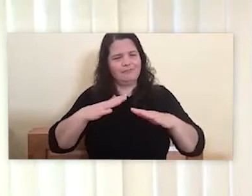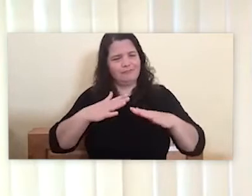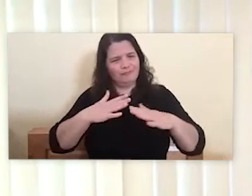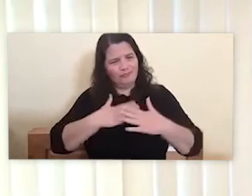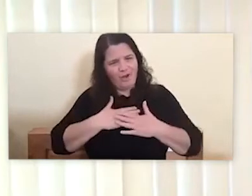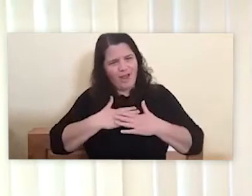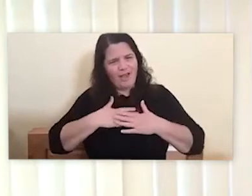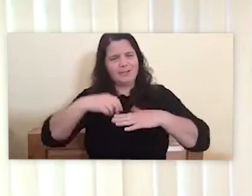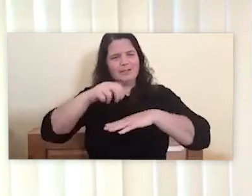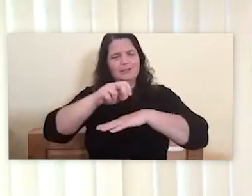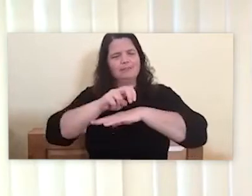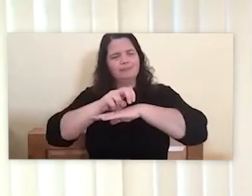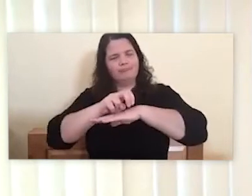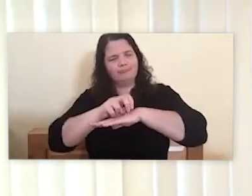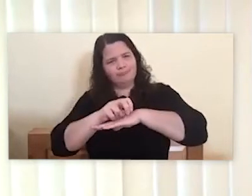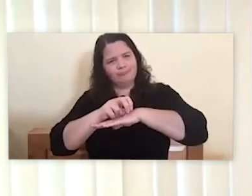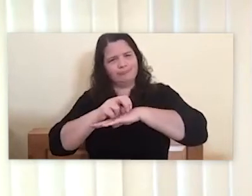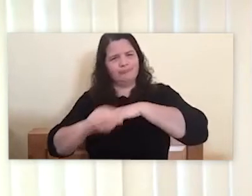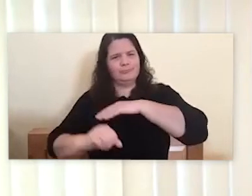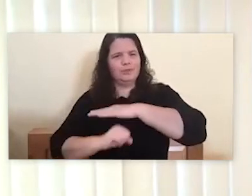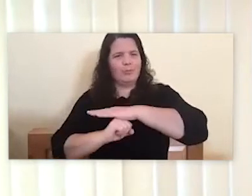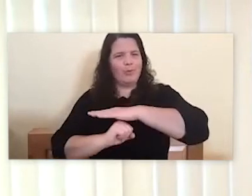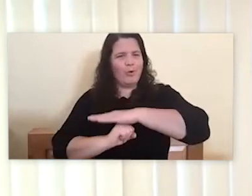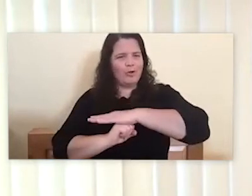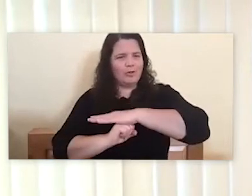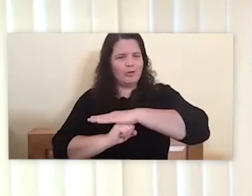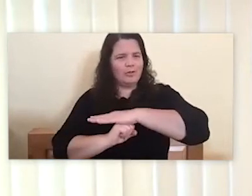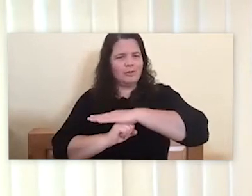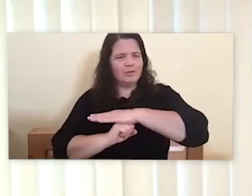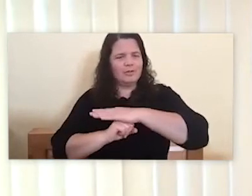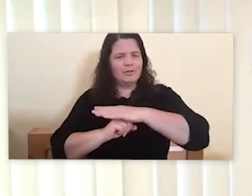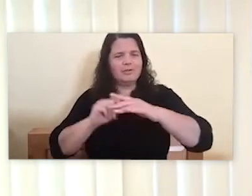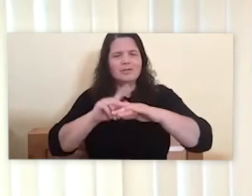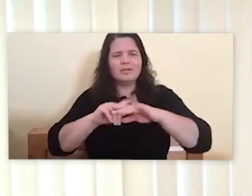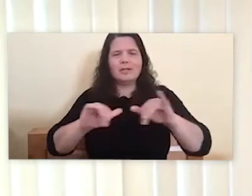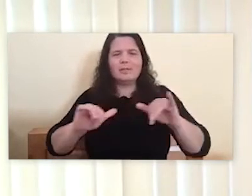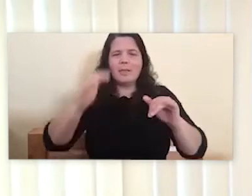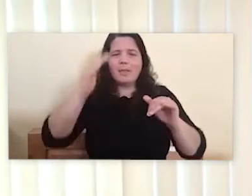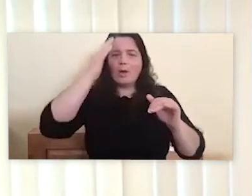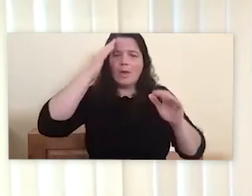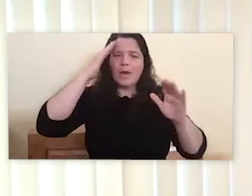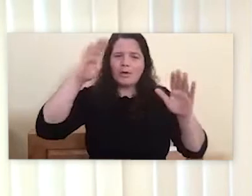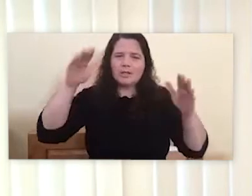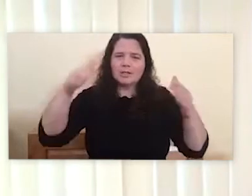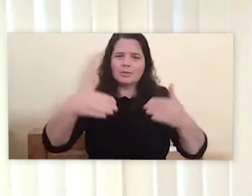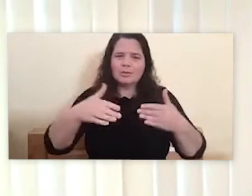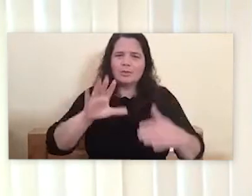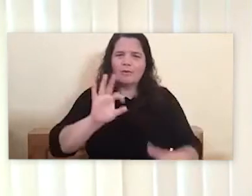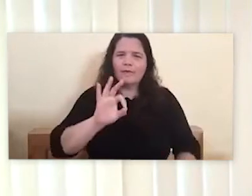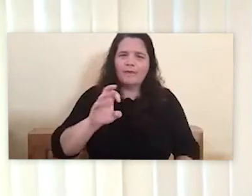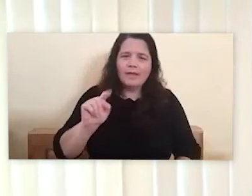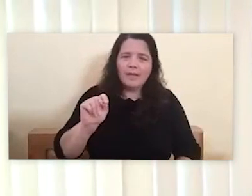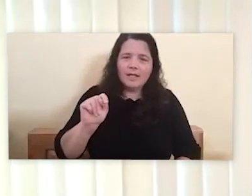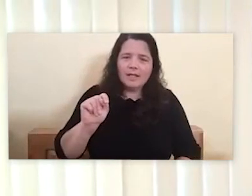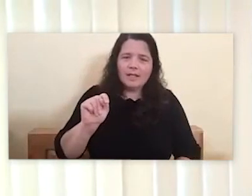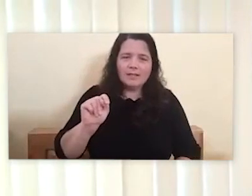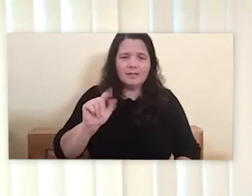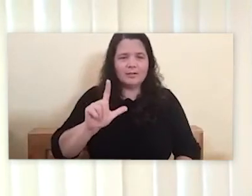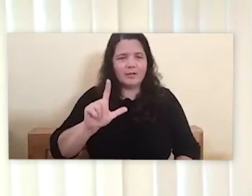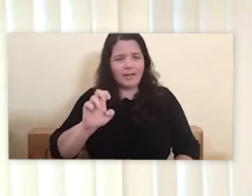support, but also dropping awareness to your feet, or if you're on a cushion, your legs and feet.